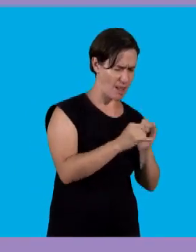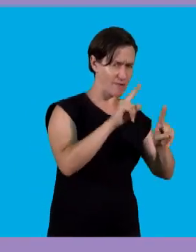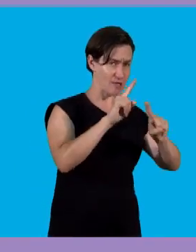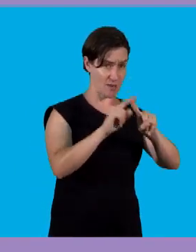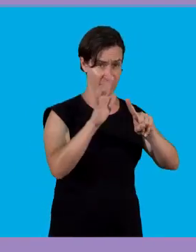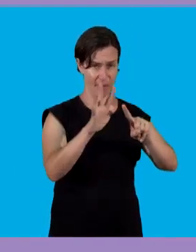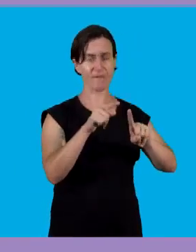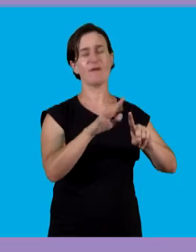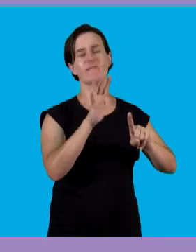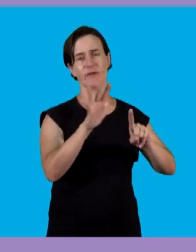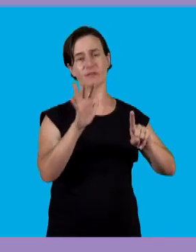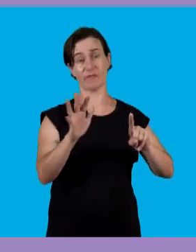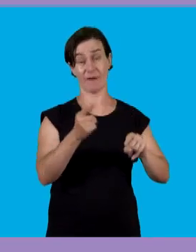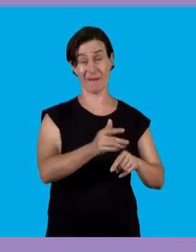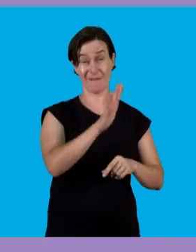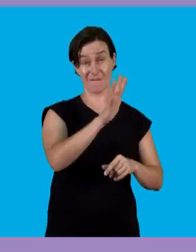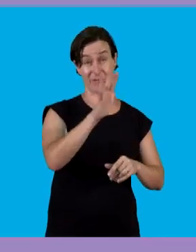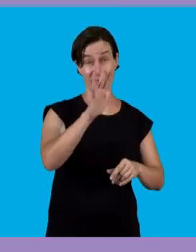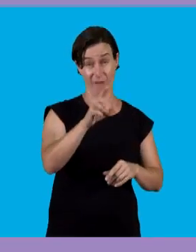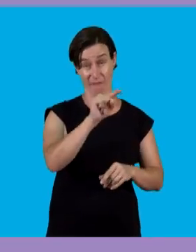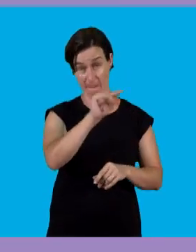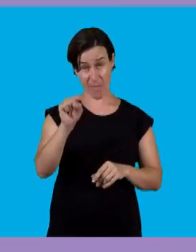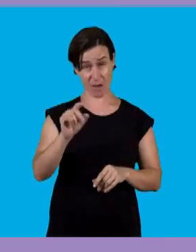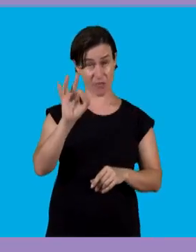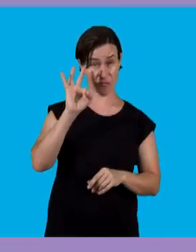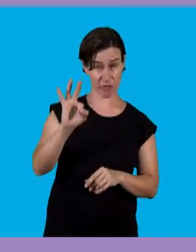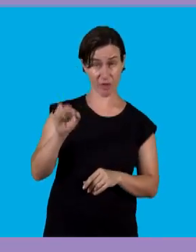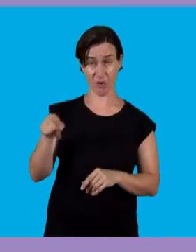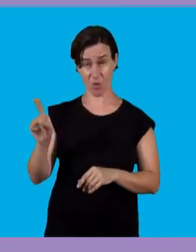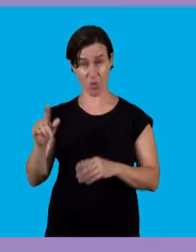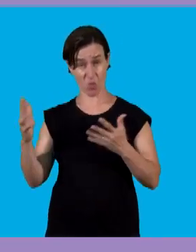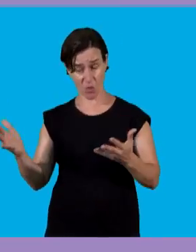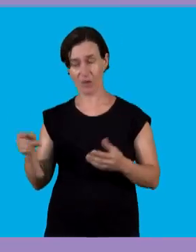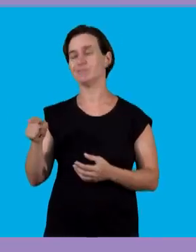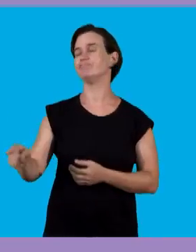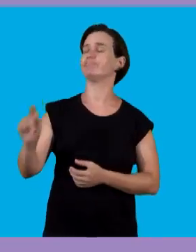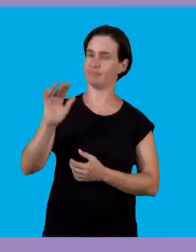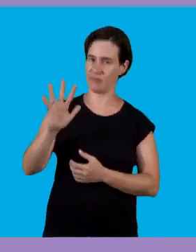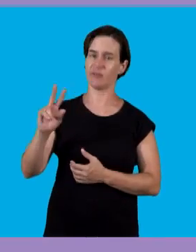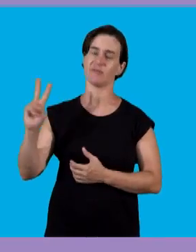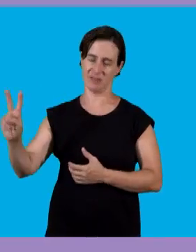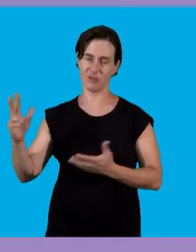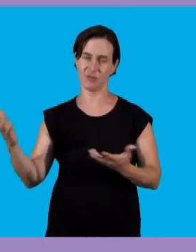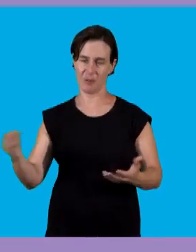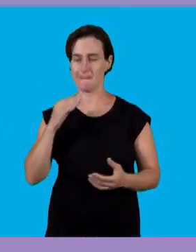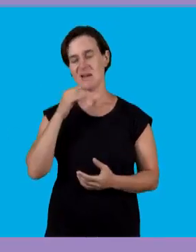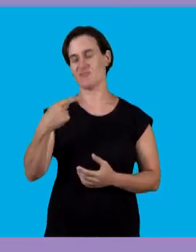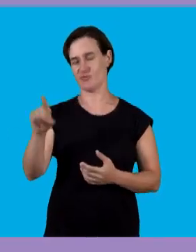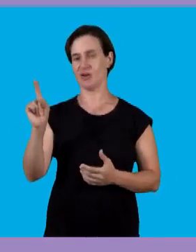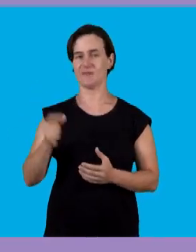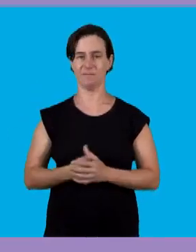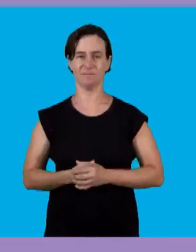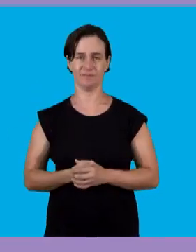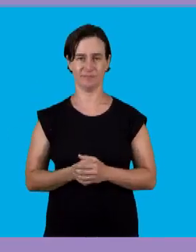is 55, and from that product we are going to minus a 3, and that is going to give us